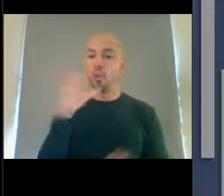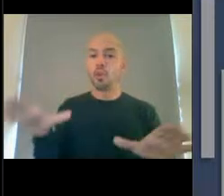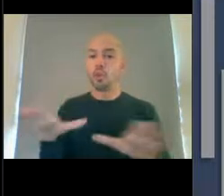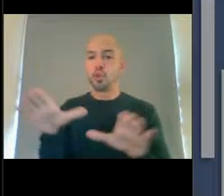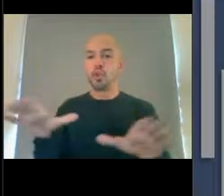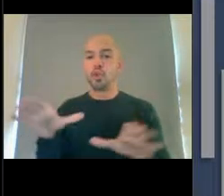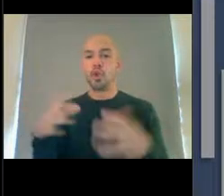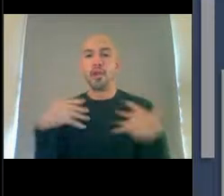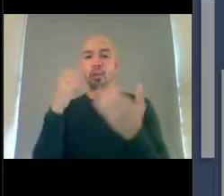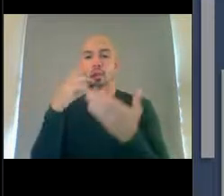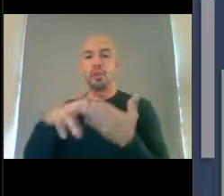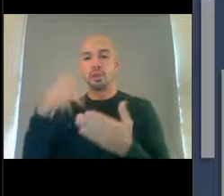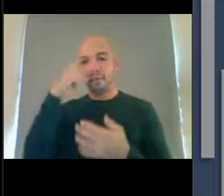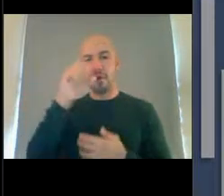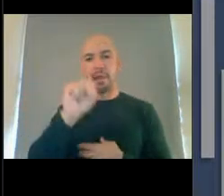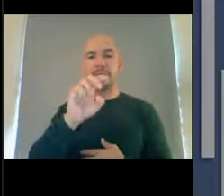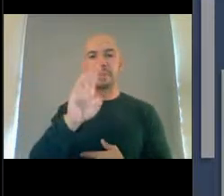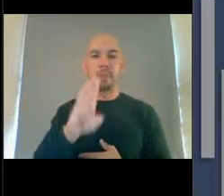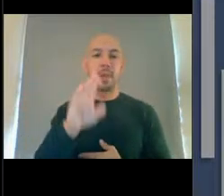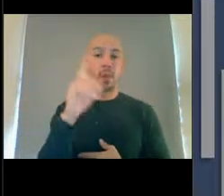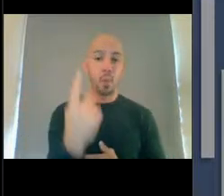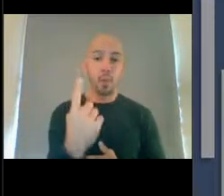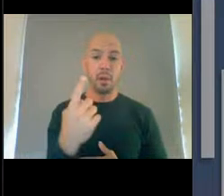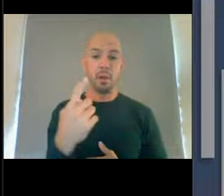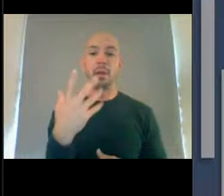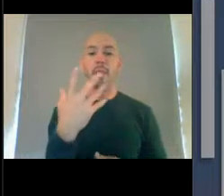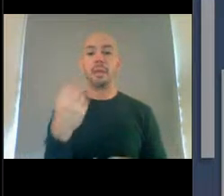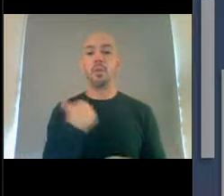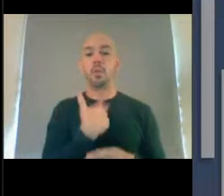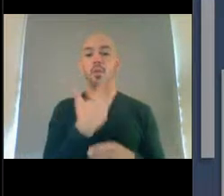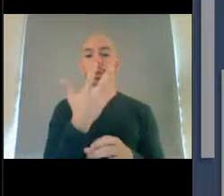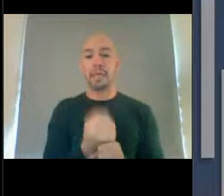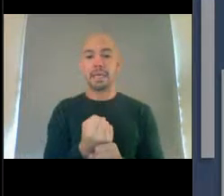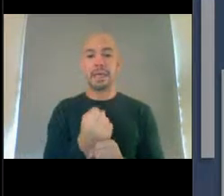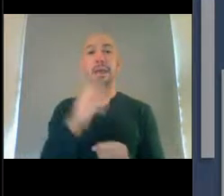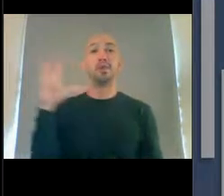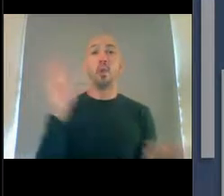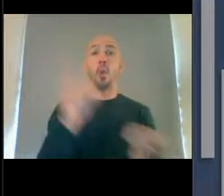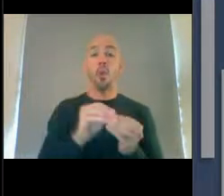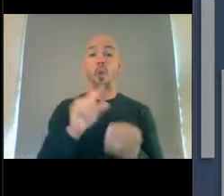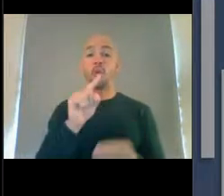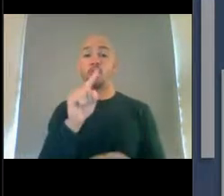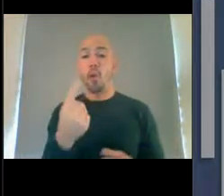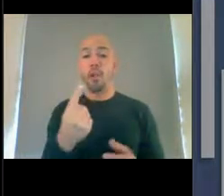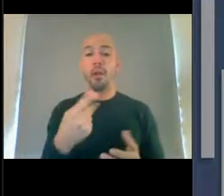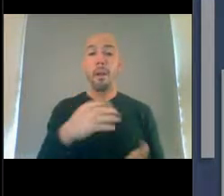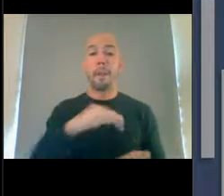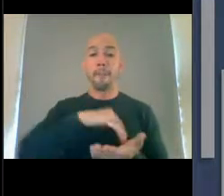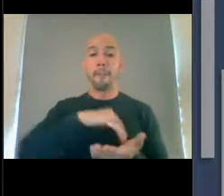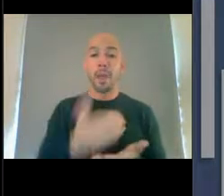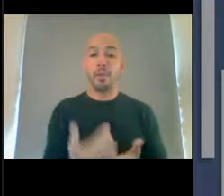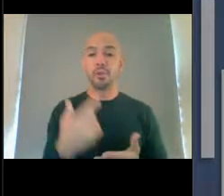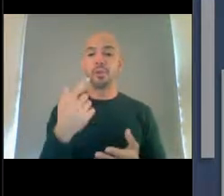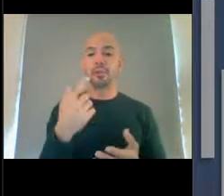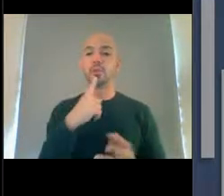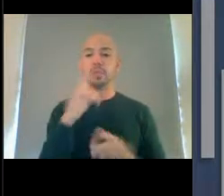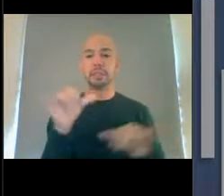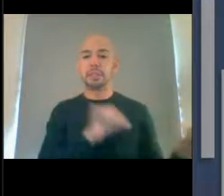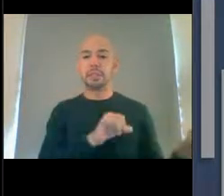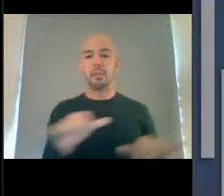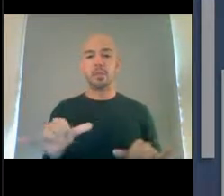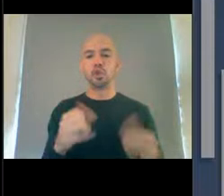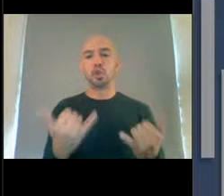updated the total dollars available based on the most current fund estimate which you just heard so here's some in addition those are the main